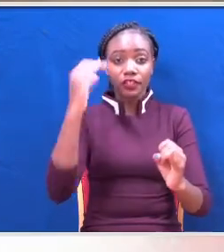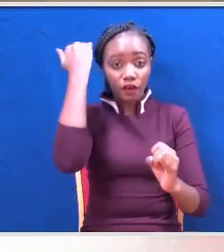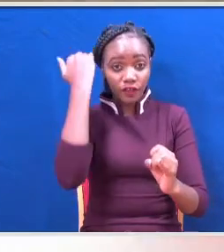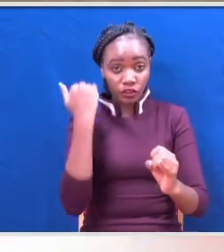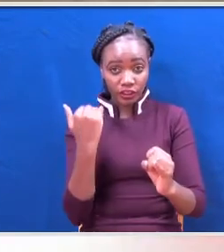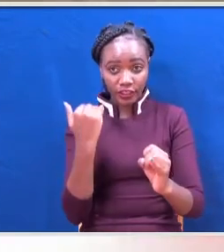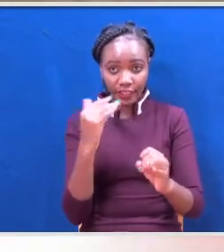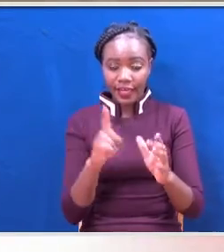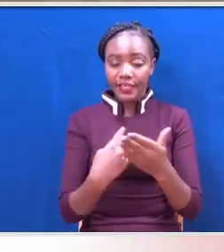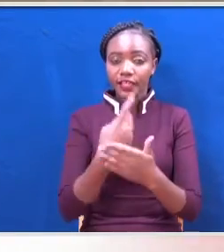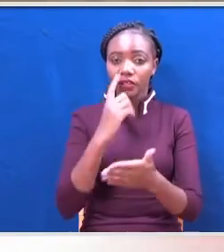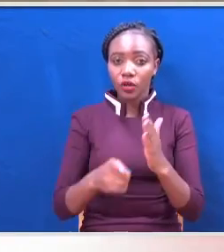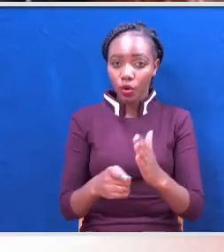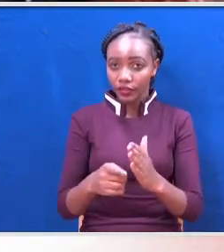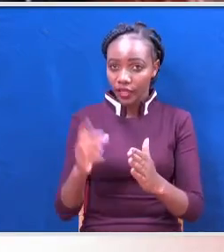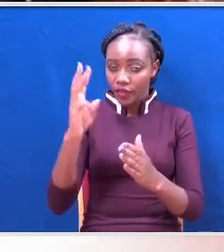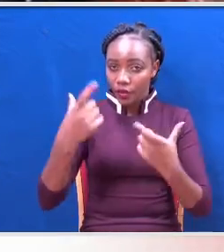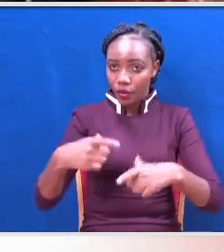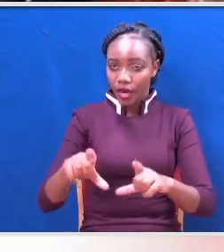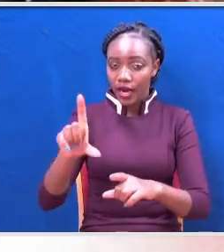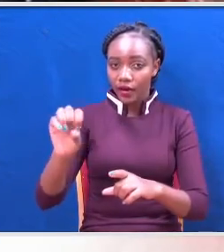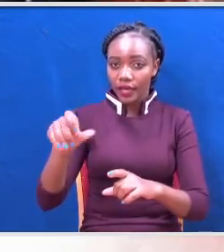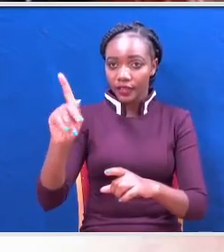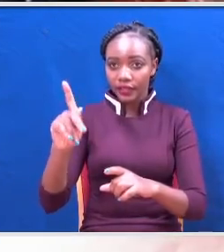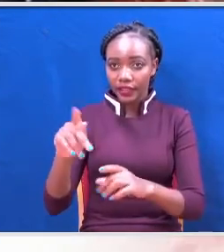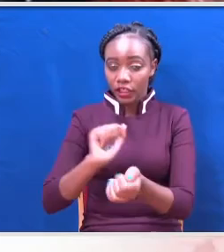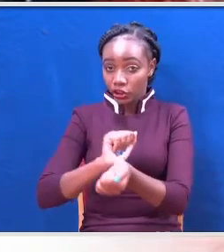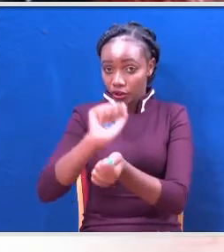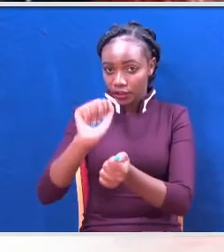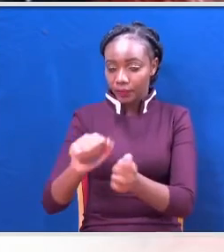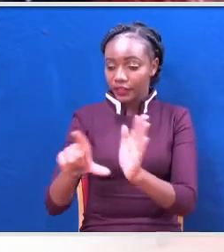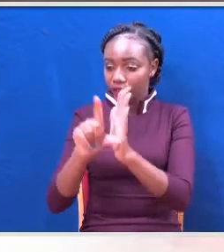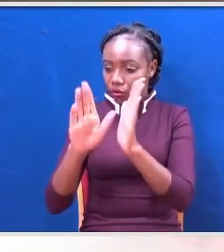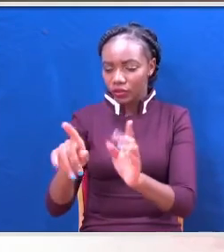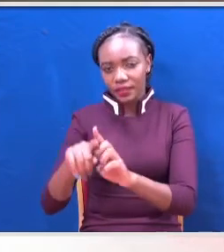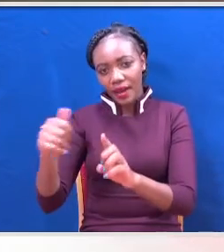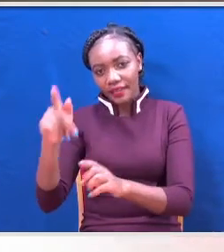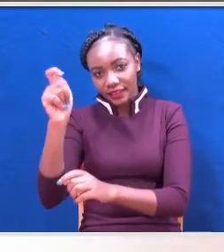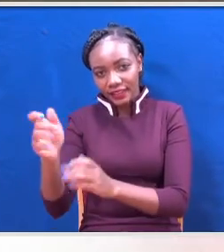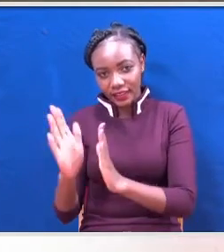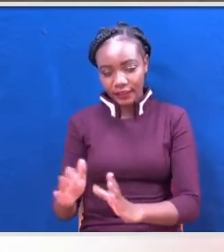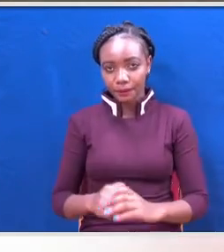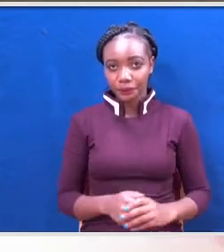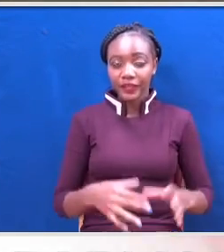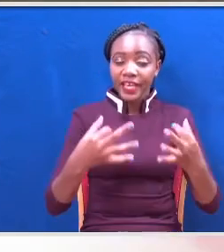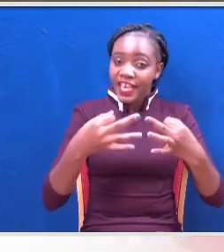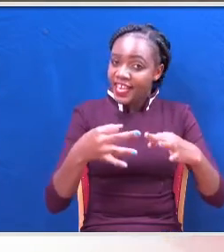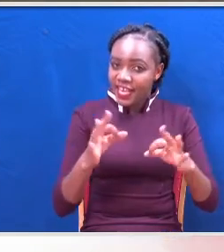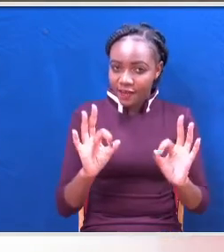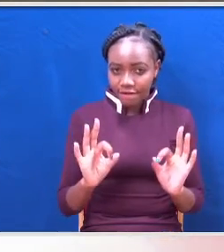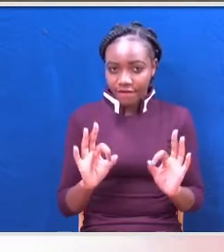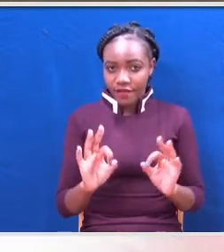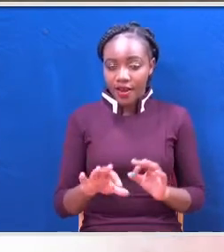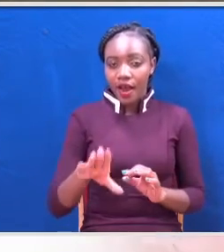will allow JSC to discipline rogue judges, unlike the current setup. If this bill is going, and it